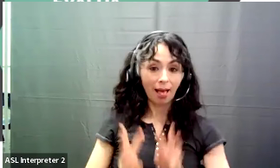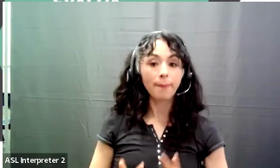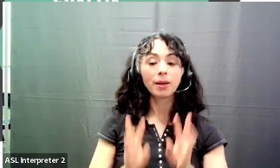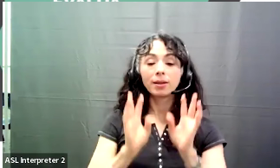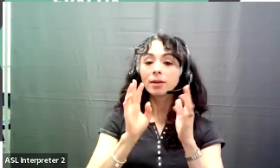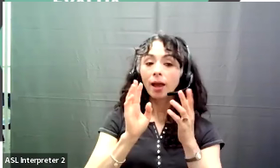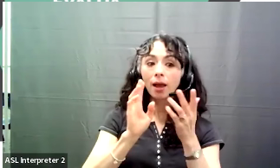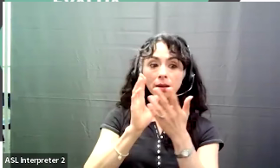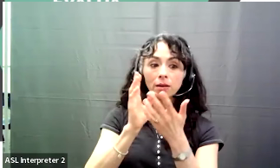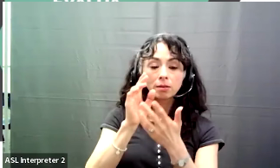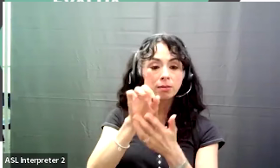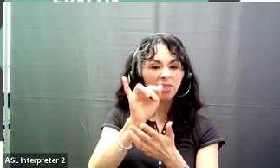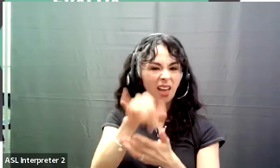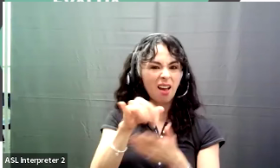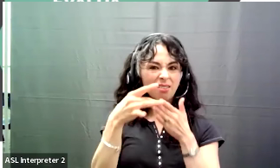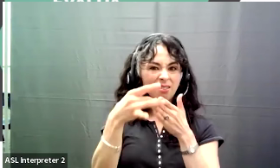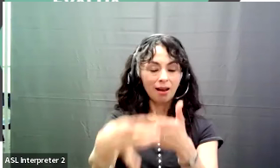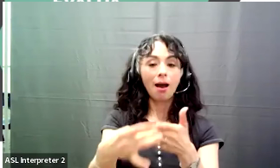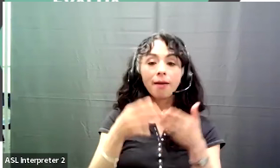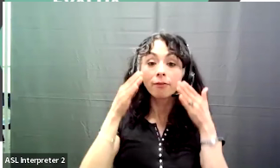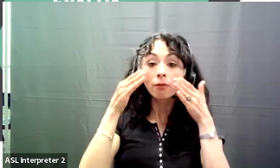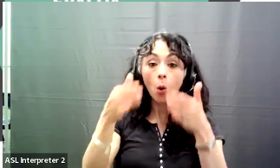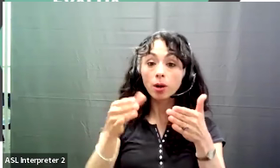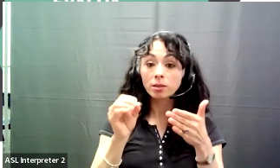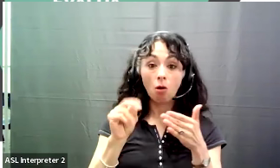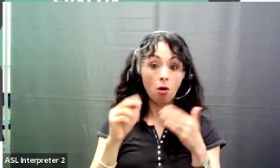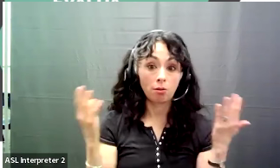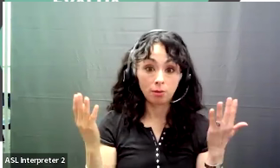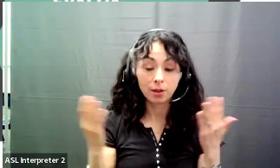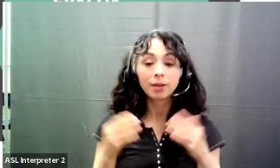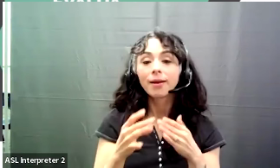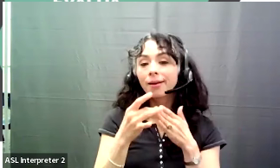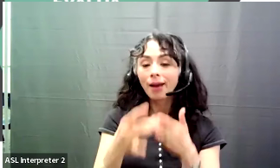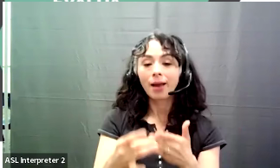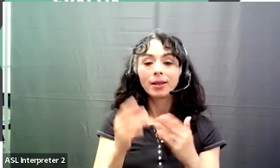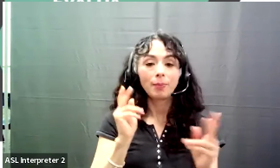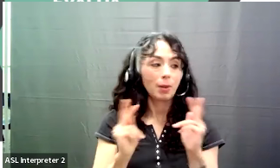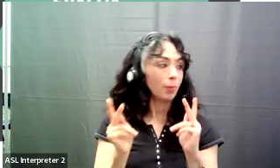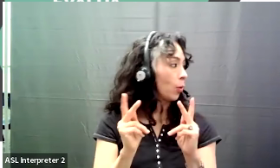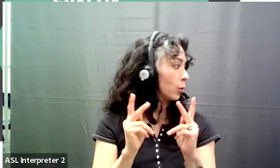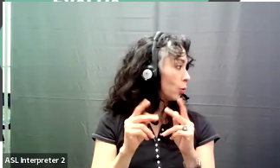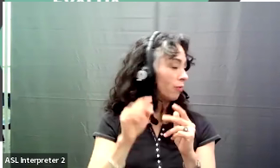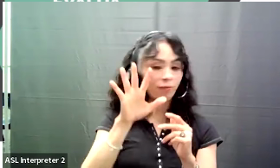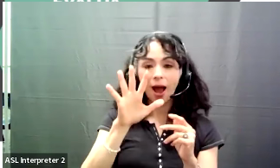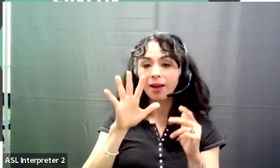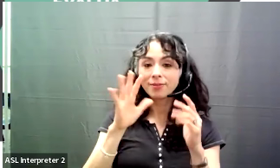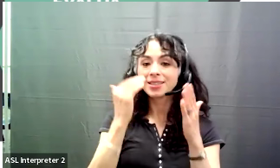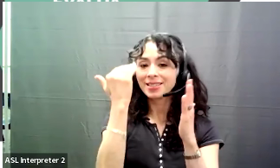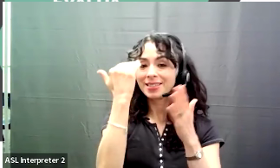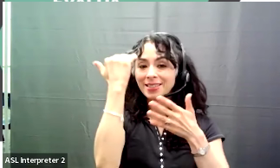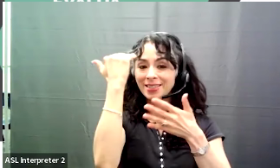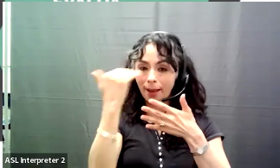And this guide focuses on guiding you through 5 steps: